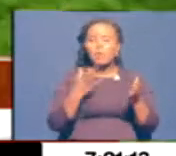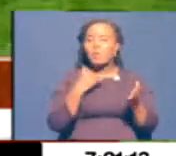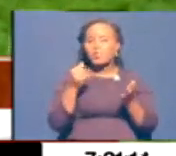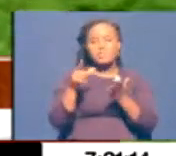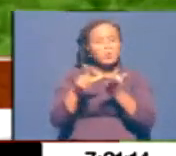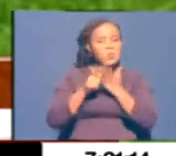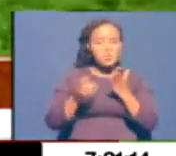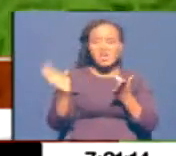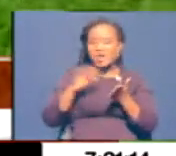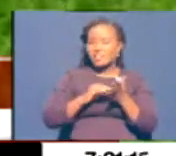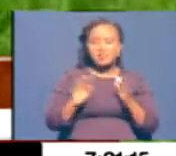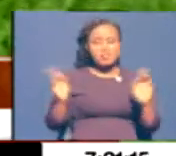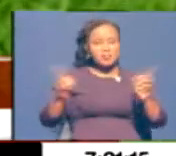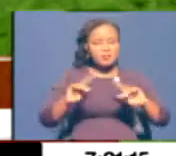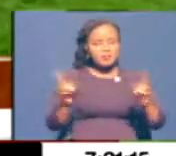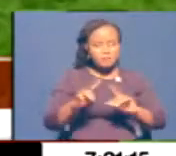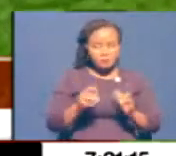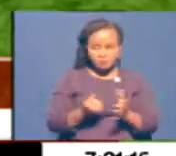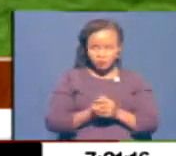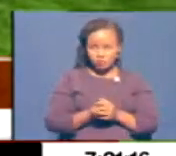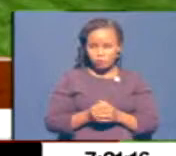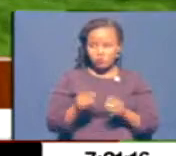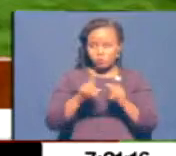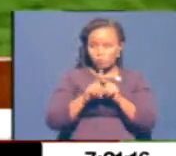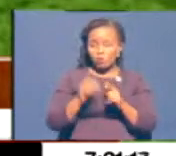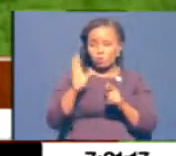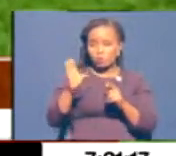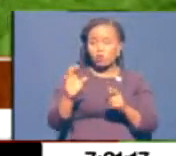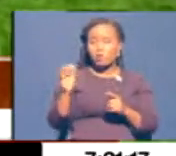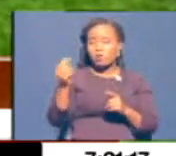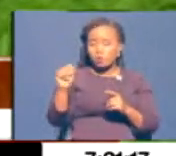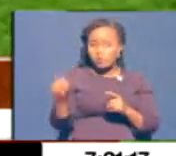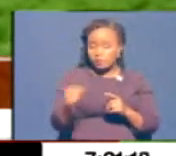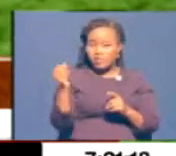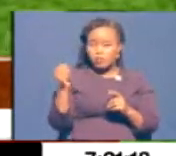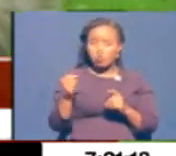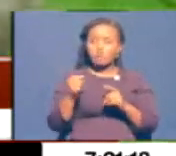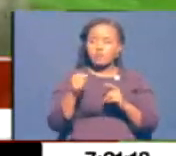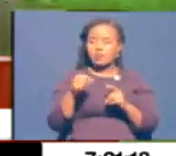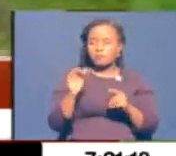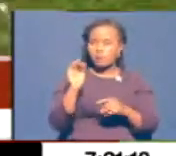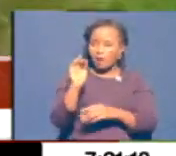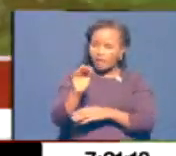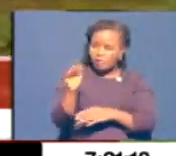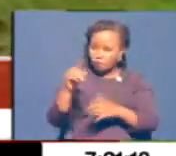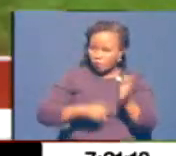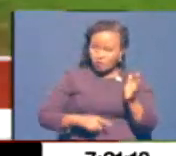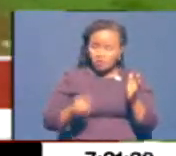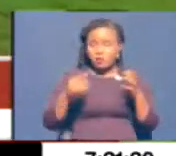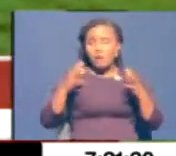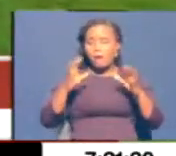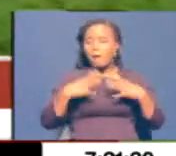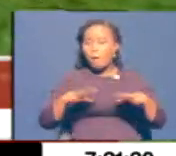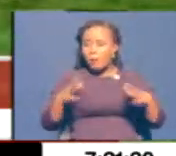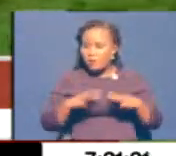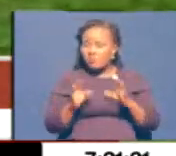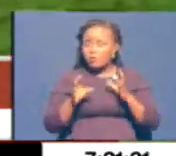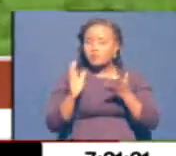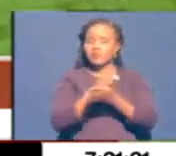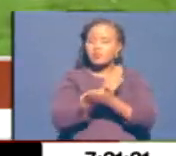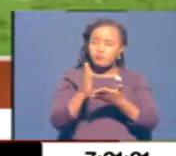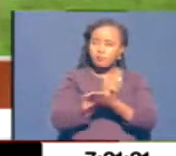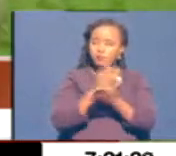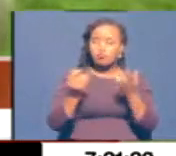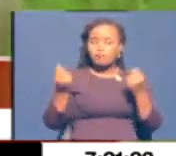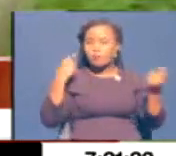Hatimaye, waziri wa ustawi wa viwanda na biashara Betty Maina amewataka wadau katika sekta ya majani chai watumie fursa zilizotolewa na